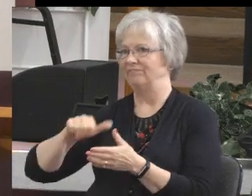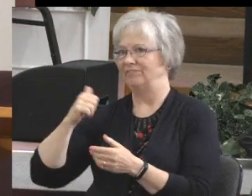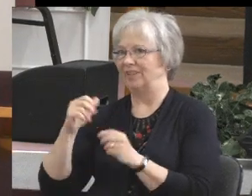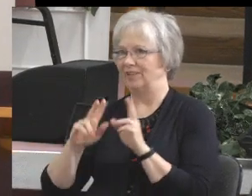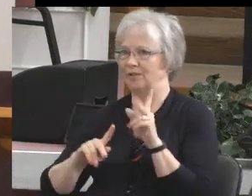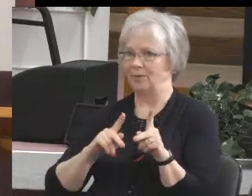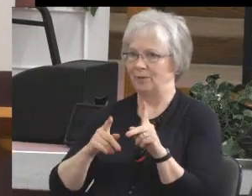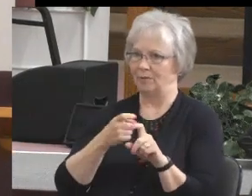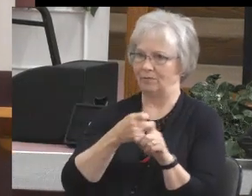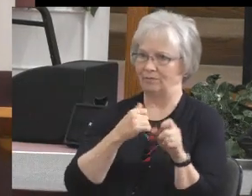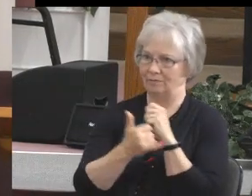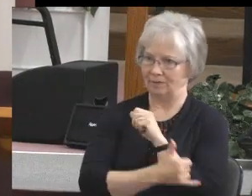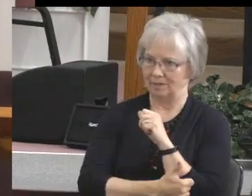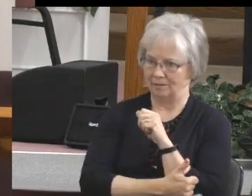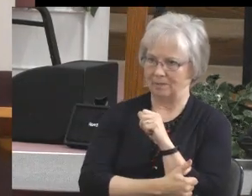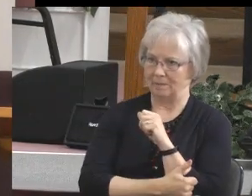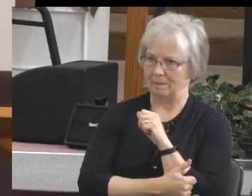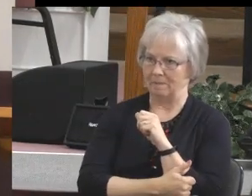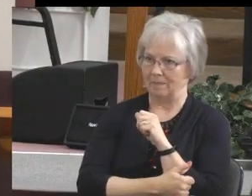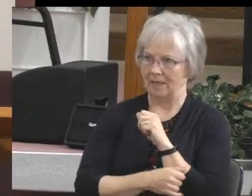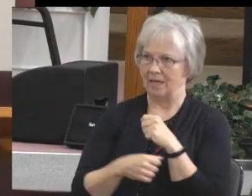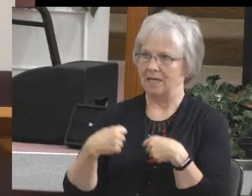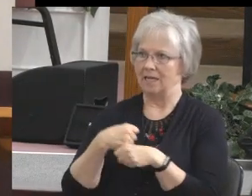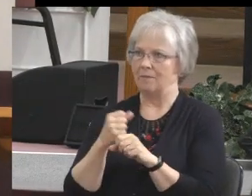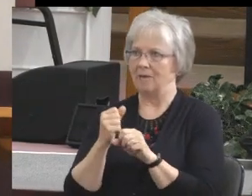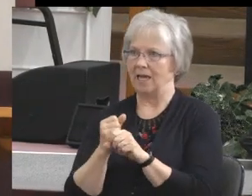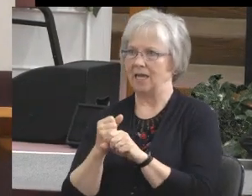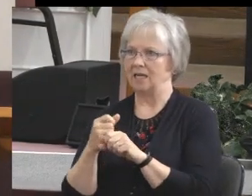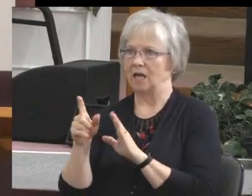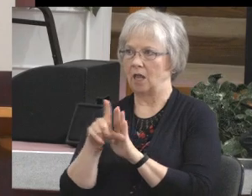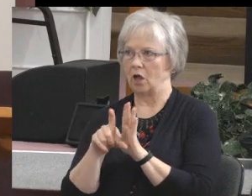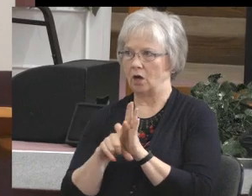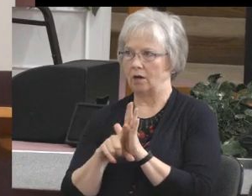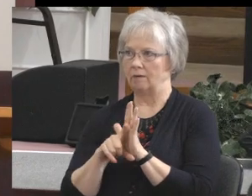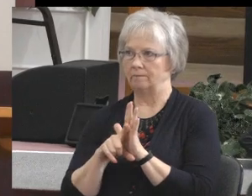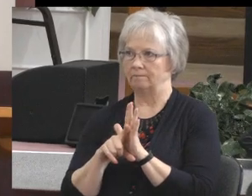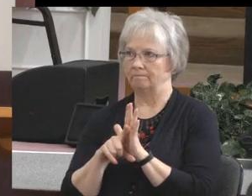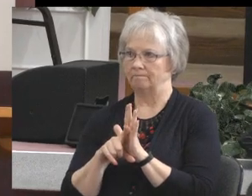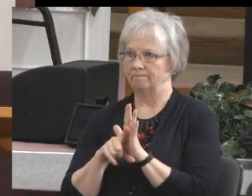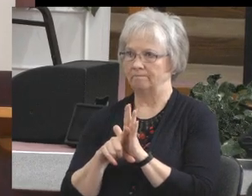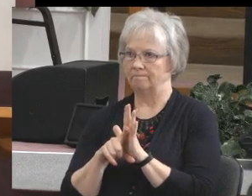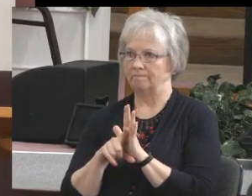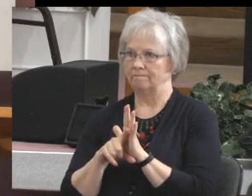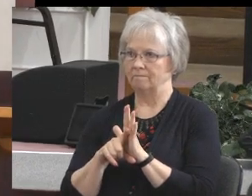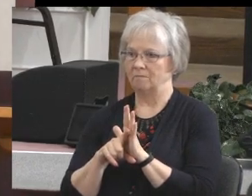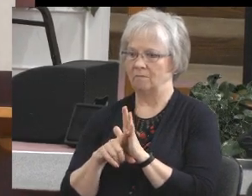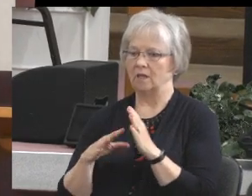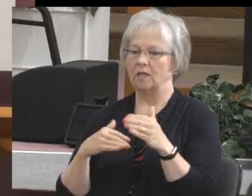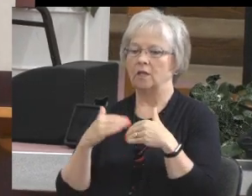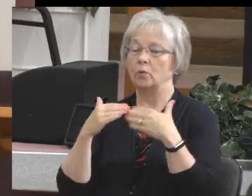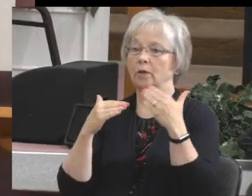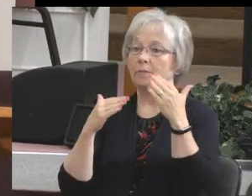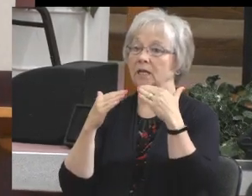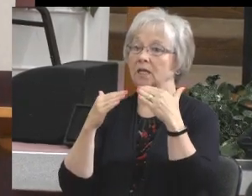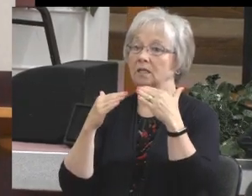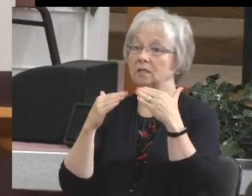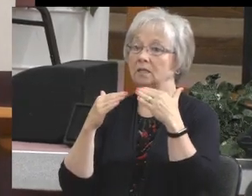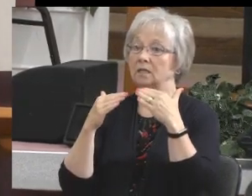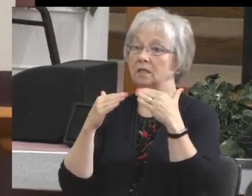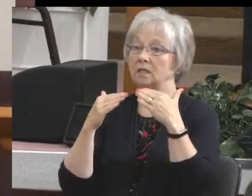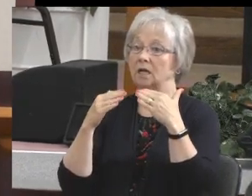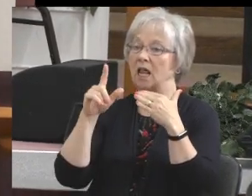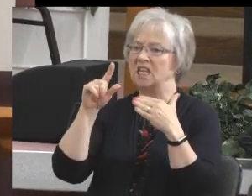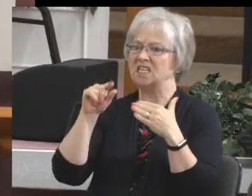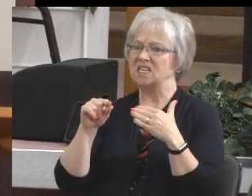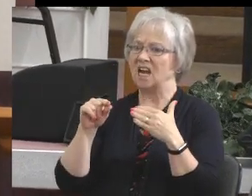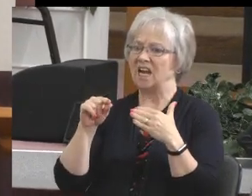when the king listened and put an edict, a law into place, that he would build a statue 90 feet